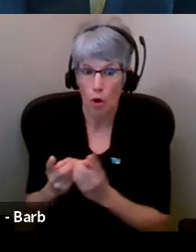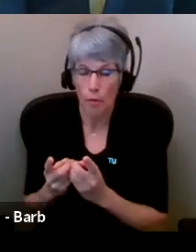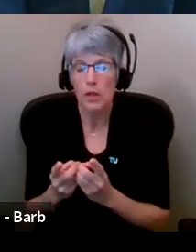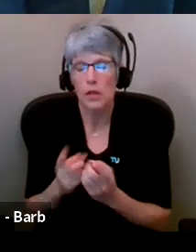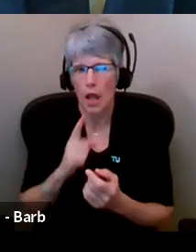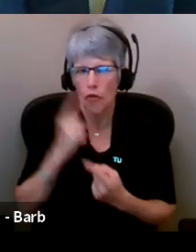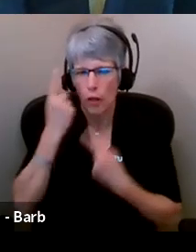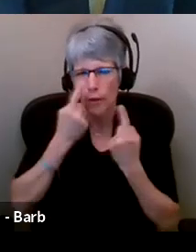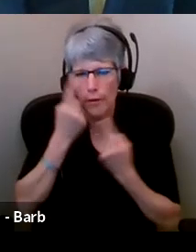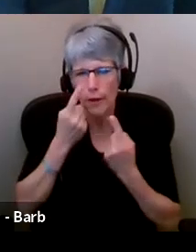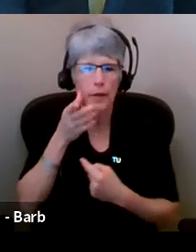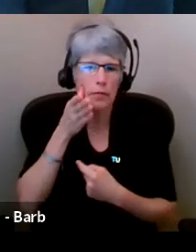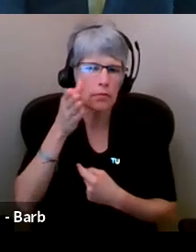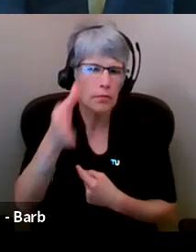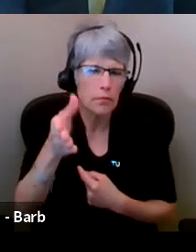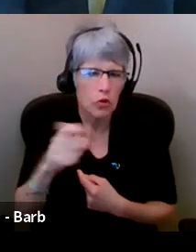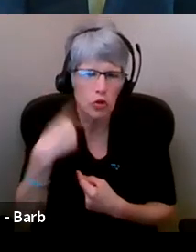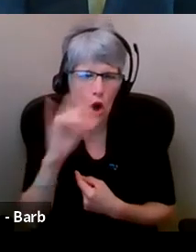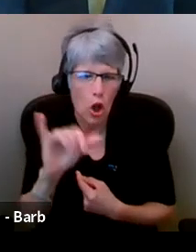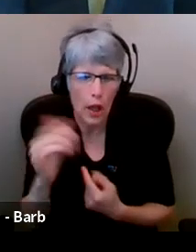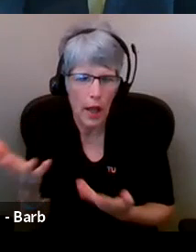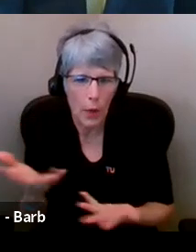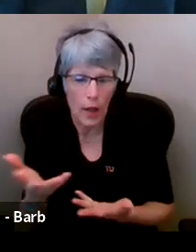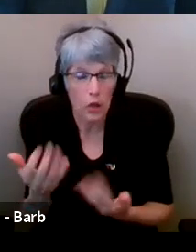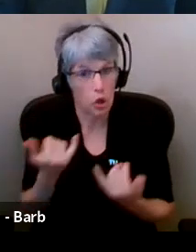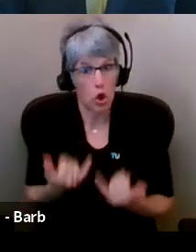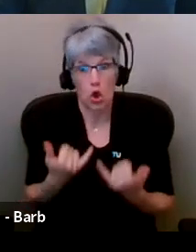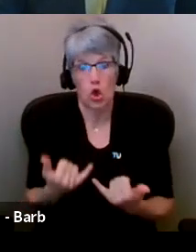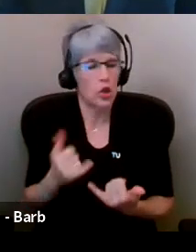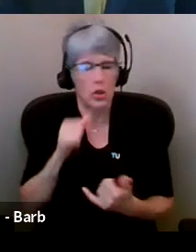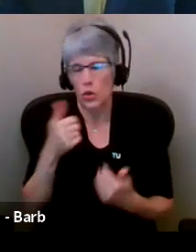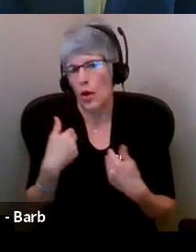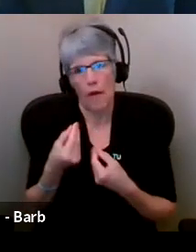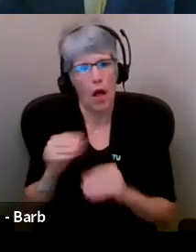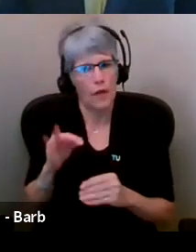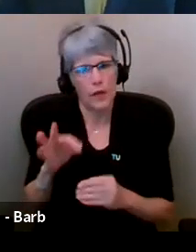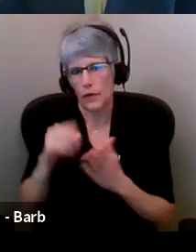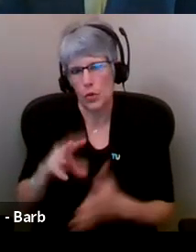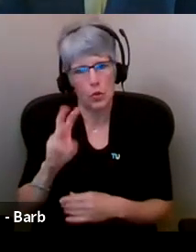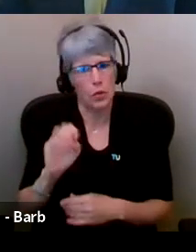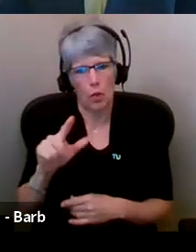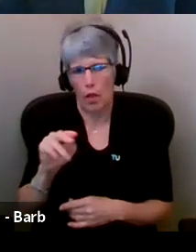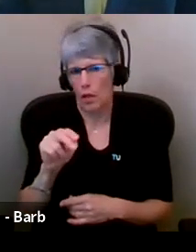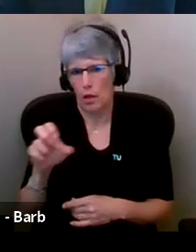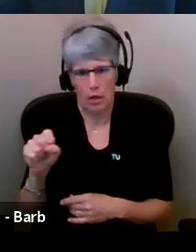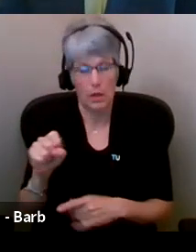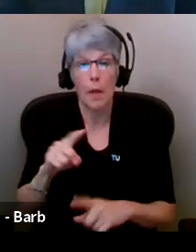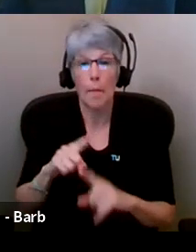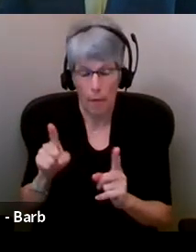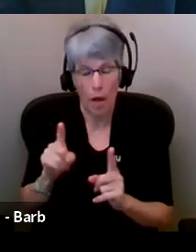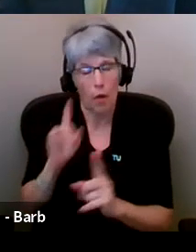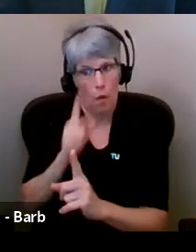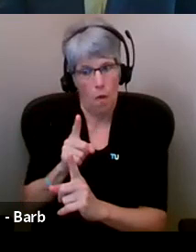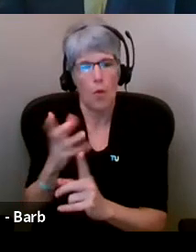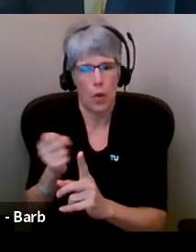about where we go in the future. And so we don't currently have Office of Student Wellness, but certainly is the goal to expand